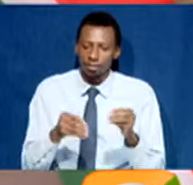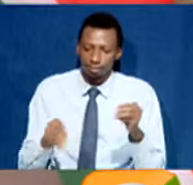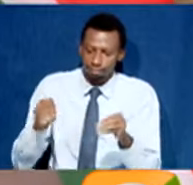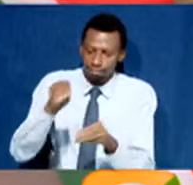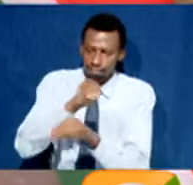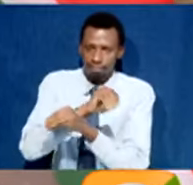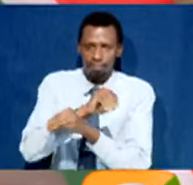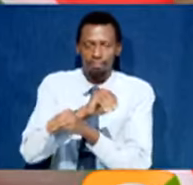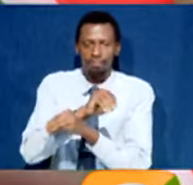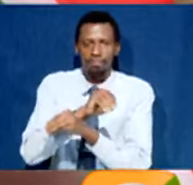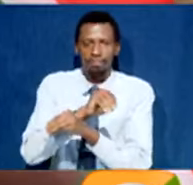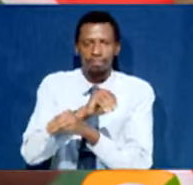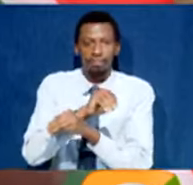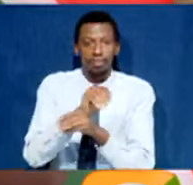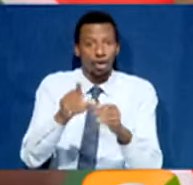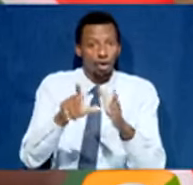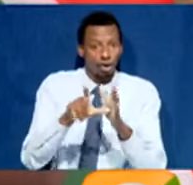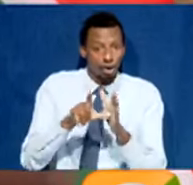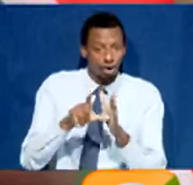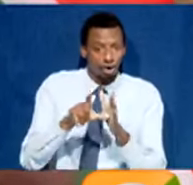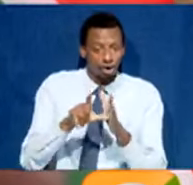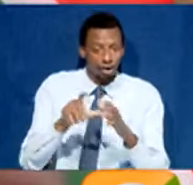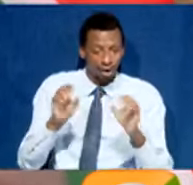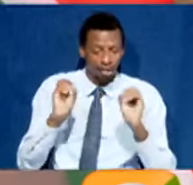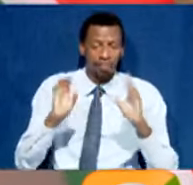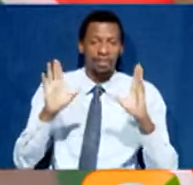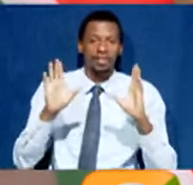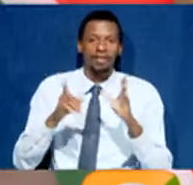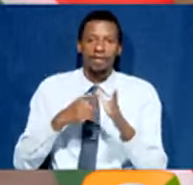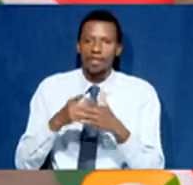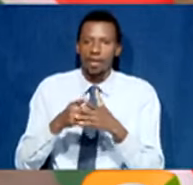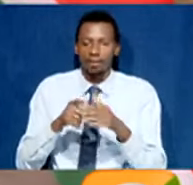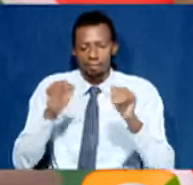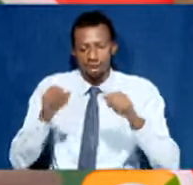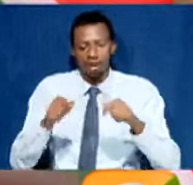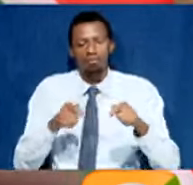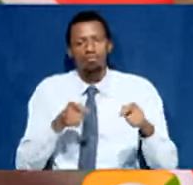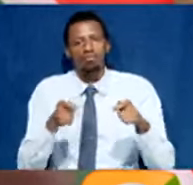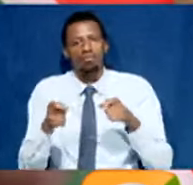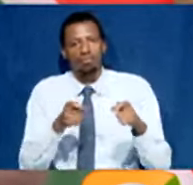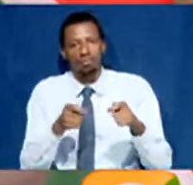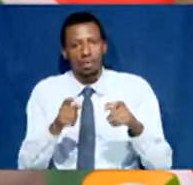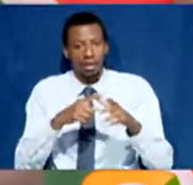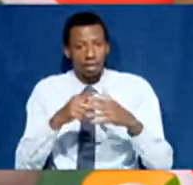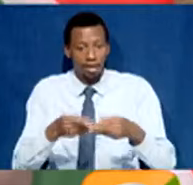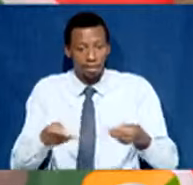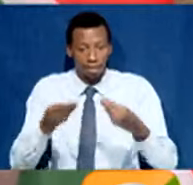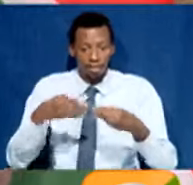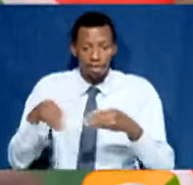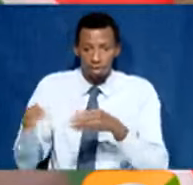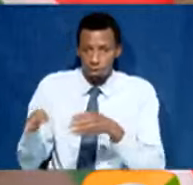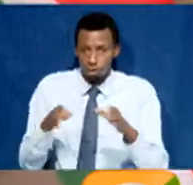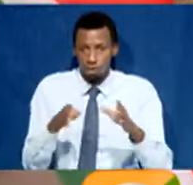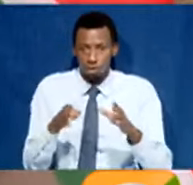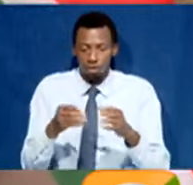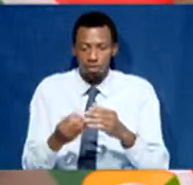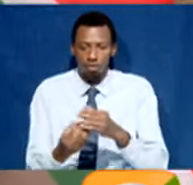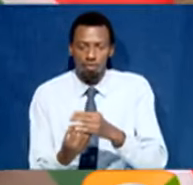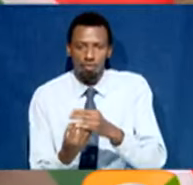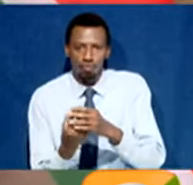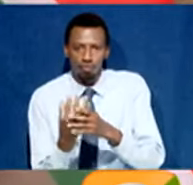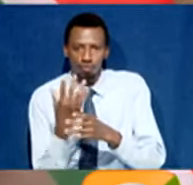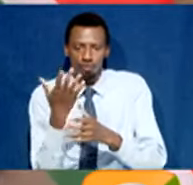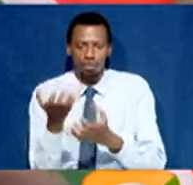substituting debt that is expensive just so that it is manageable, and then it can give us the space to be able to grow our